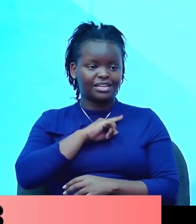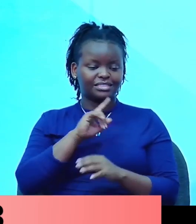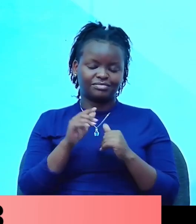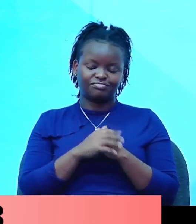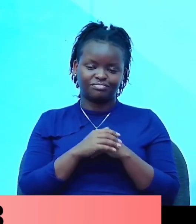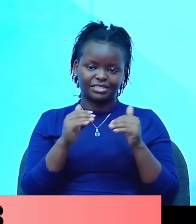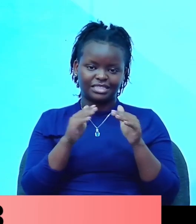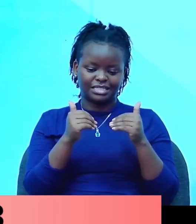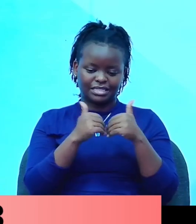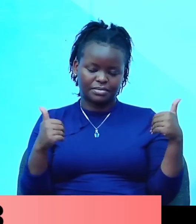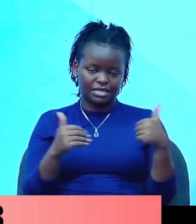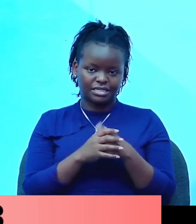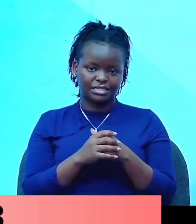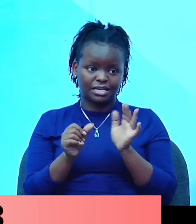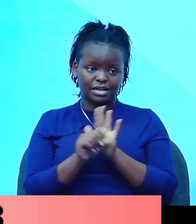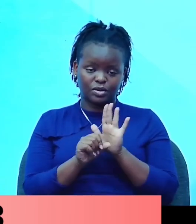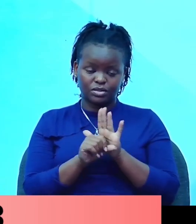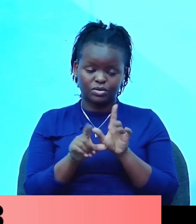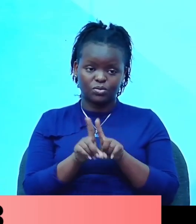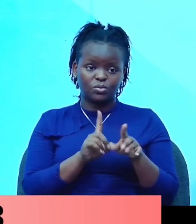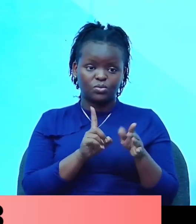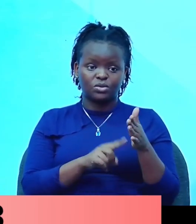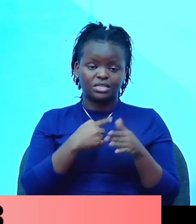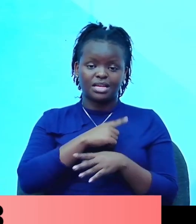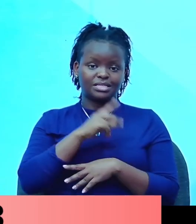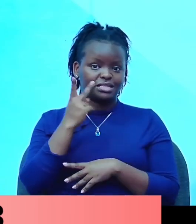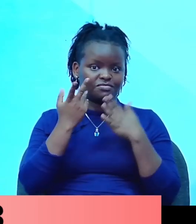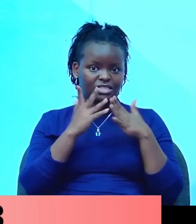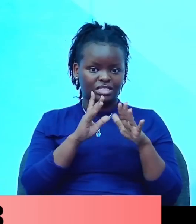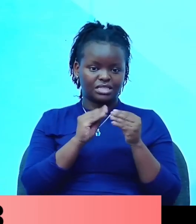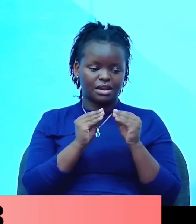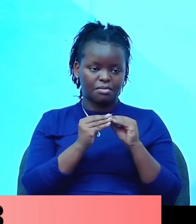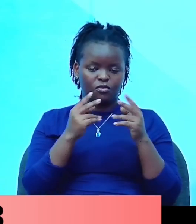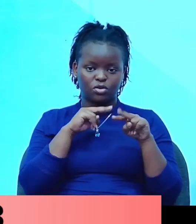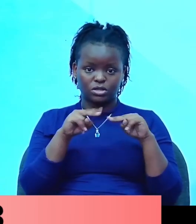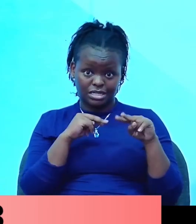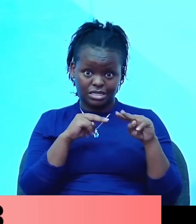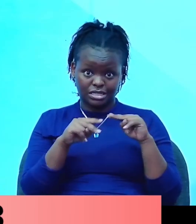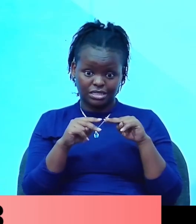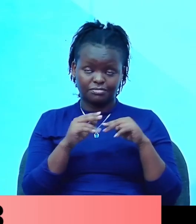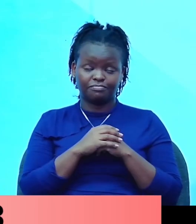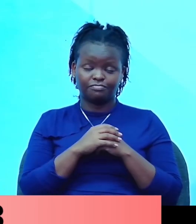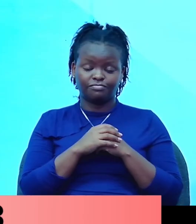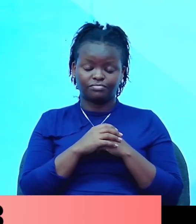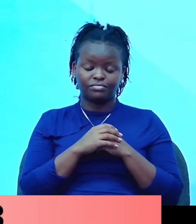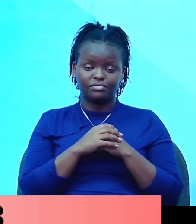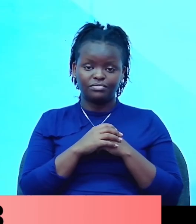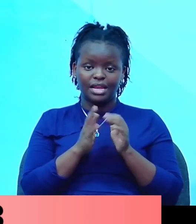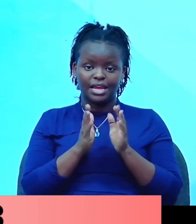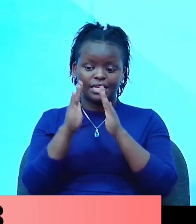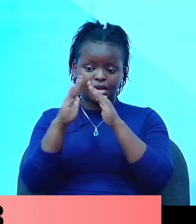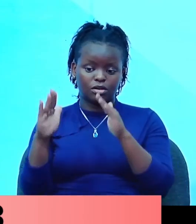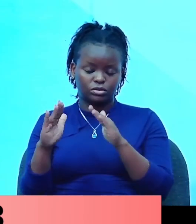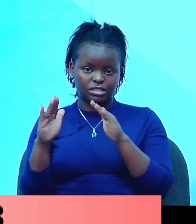a lot. I think one of the things we've also noticed in a place like Revvvisha is the number of hotels and Airbnbs that have actually come